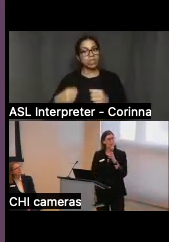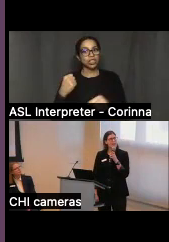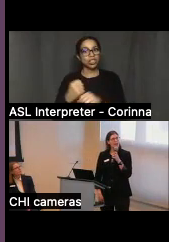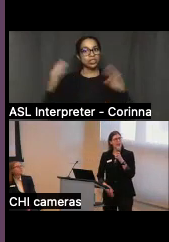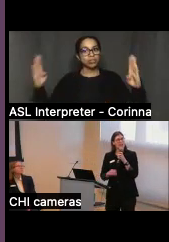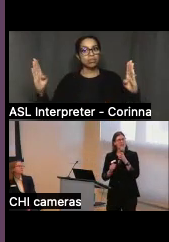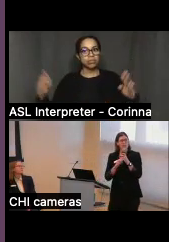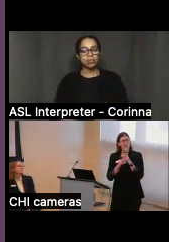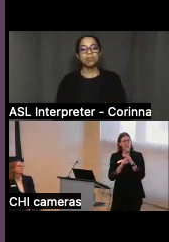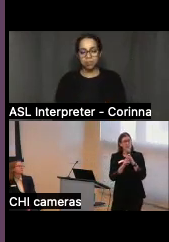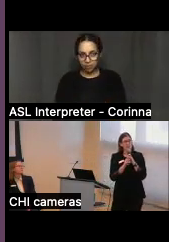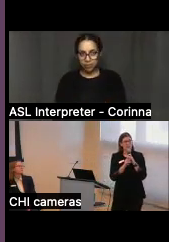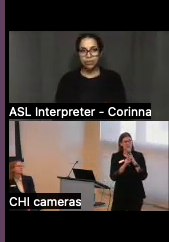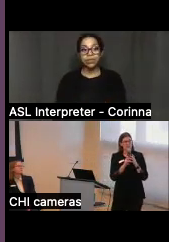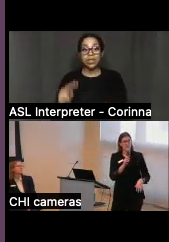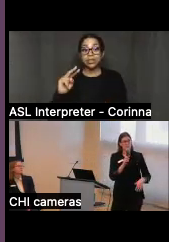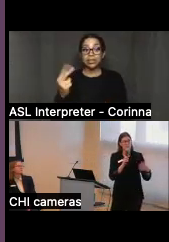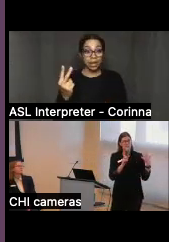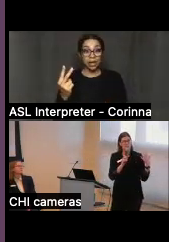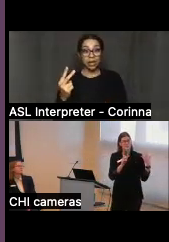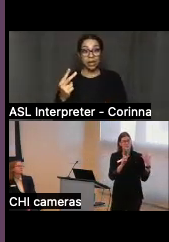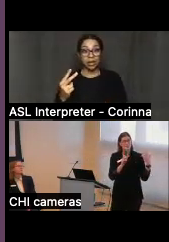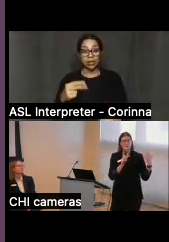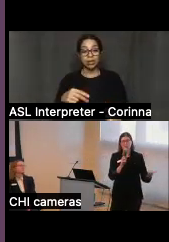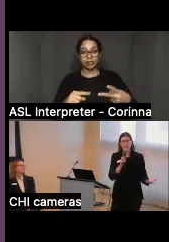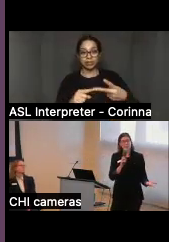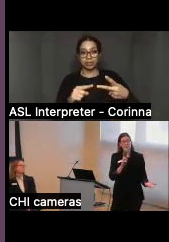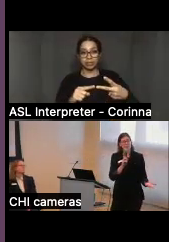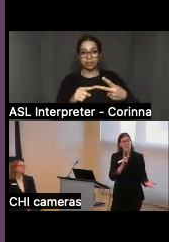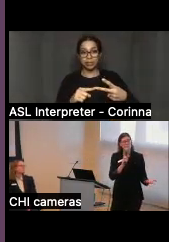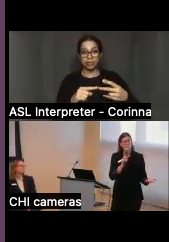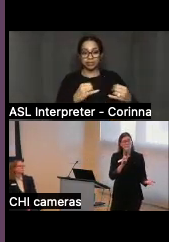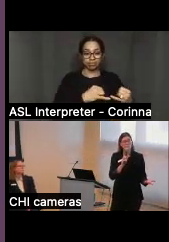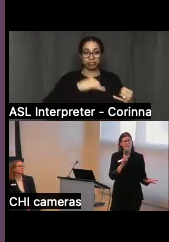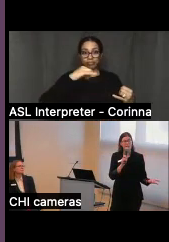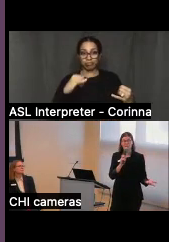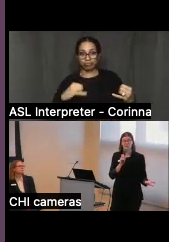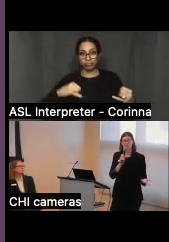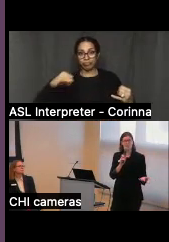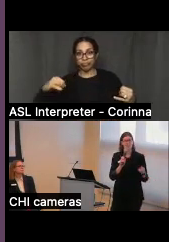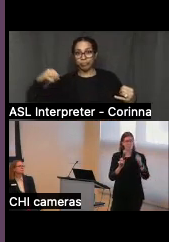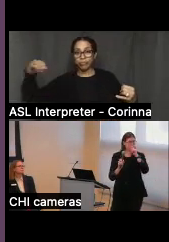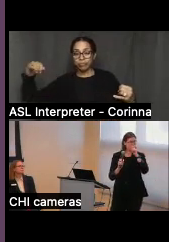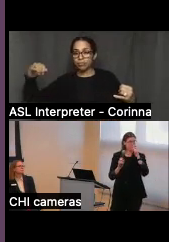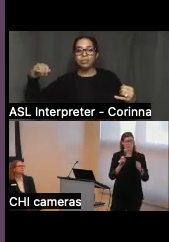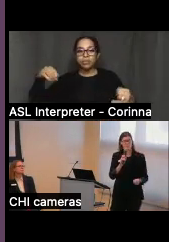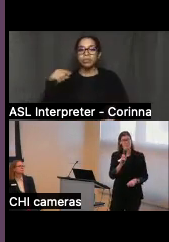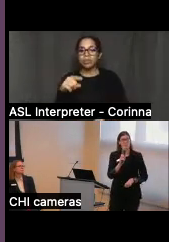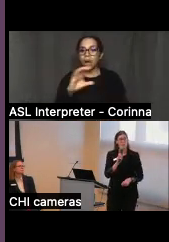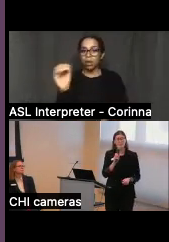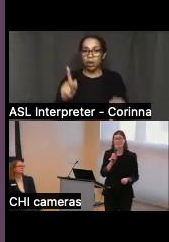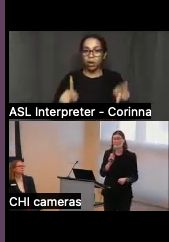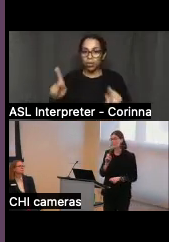one outlines those Coloradans who reported that they weren't able to get mental health care services, excuse